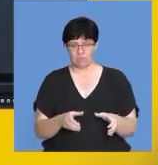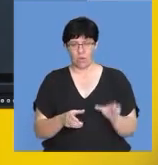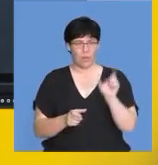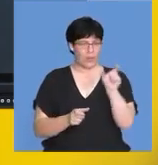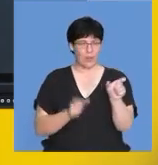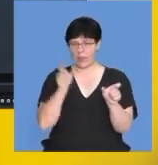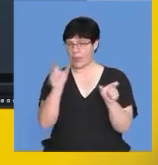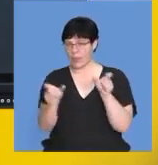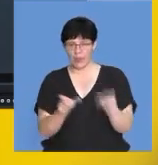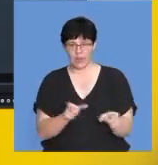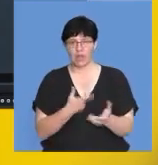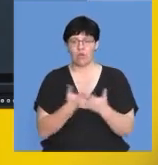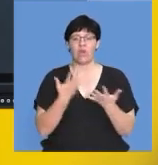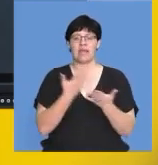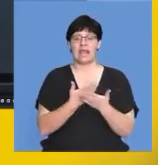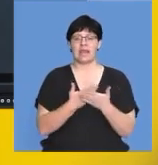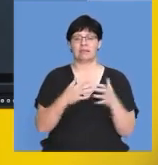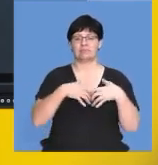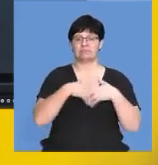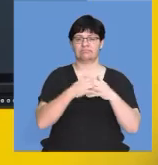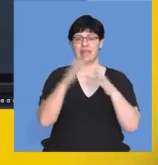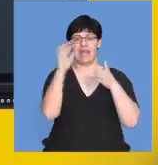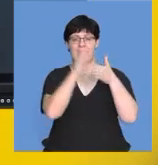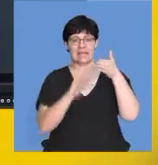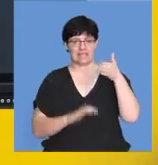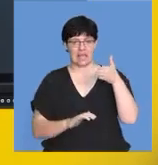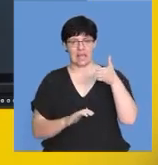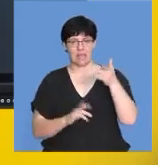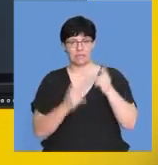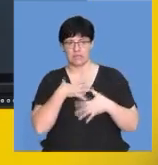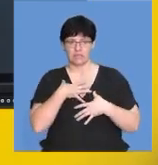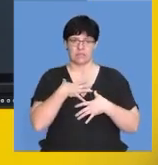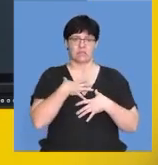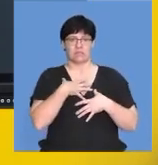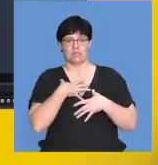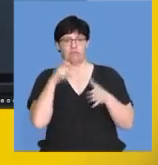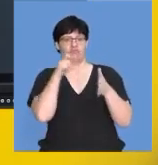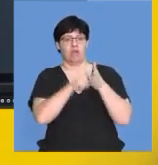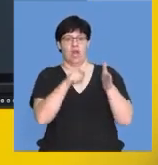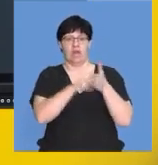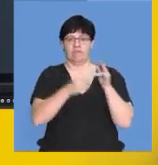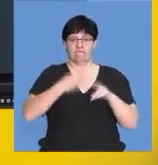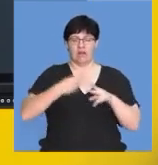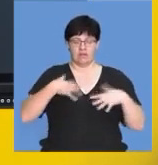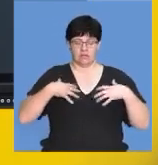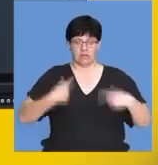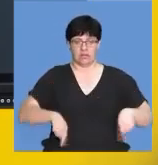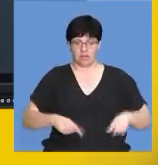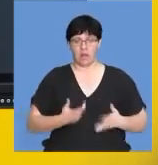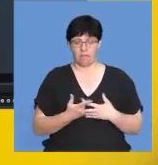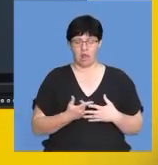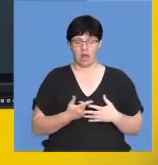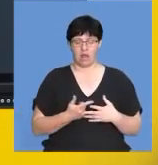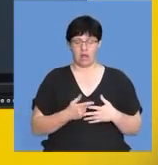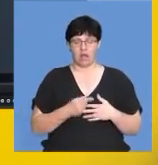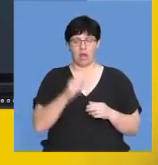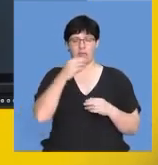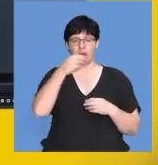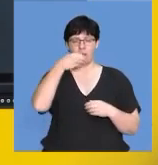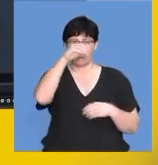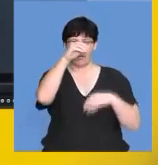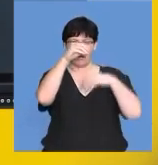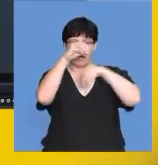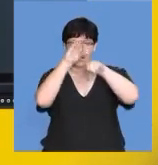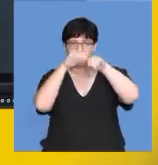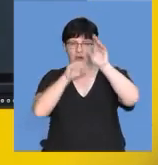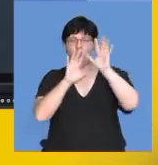bits so that you can make this essay, which is kind of daunting when you sit and write this final exam, into smaller chunks that you can identify